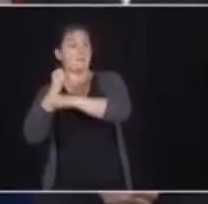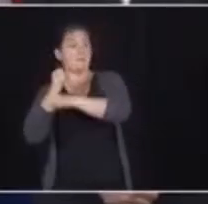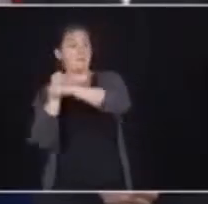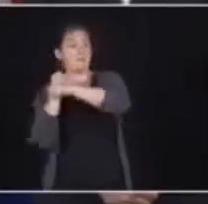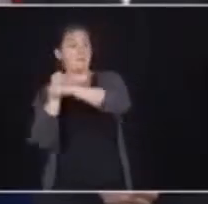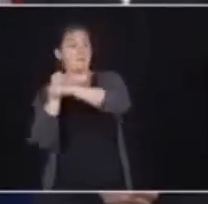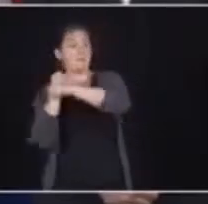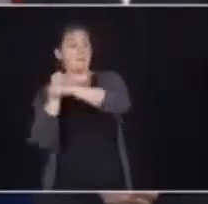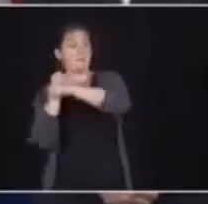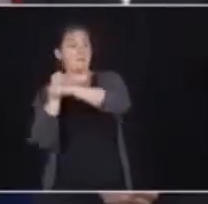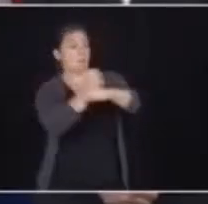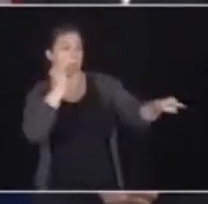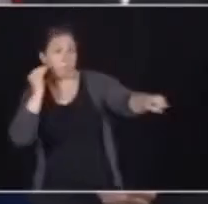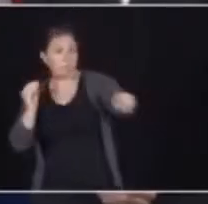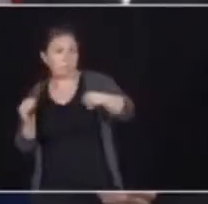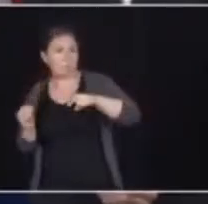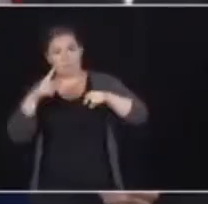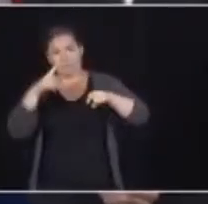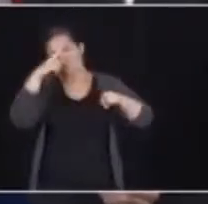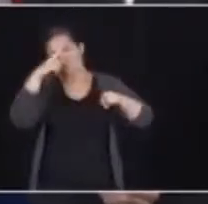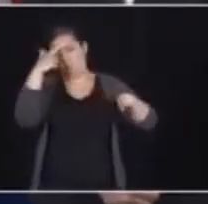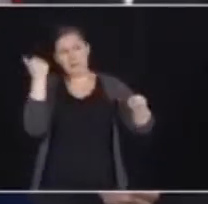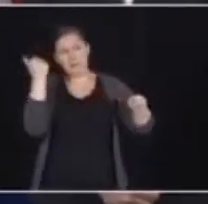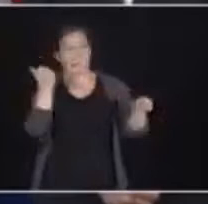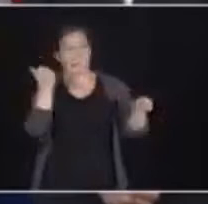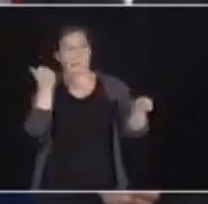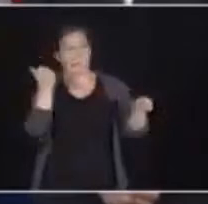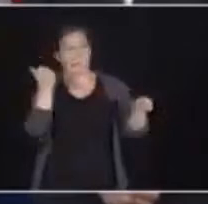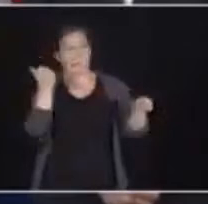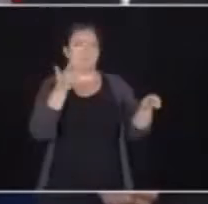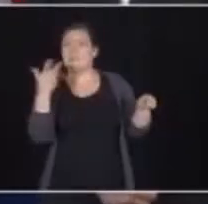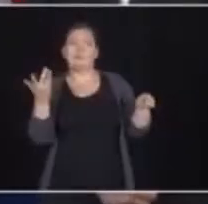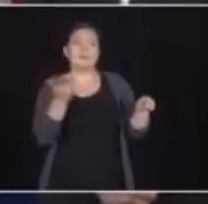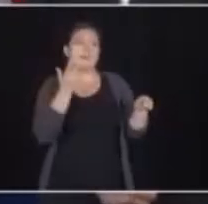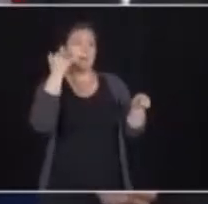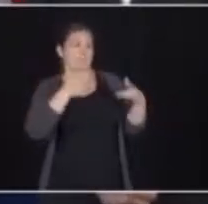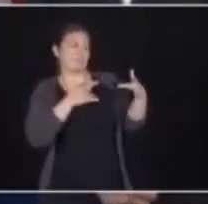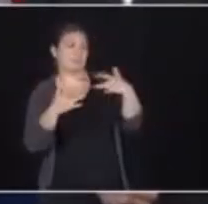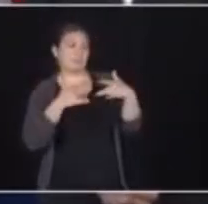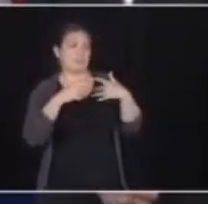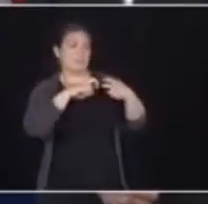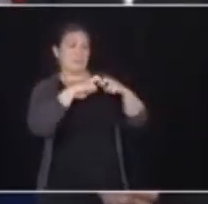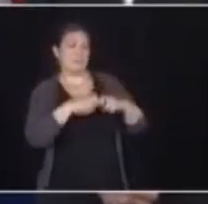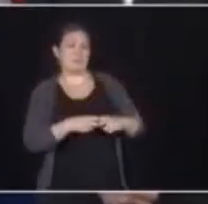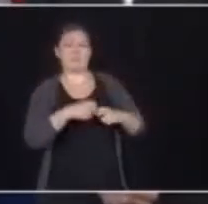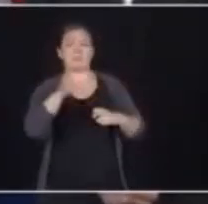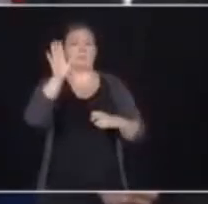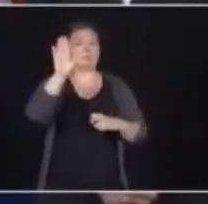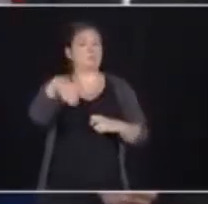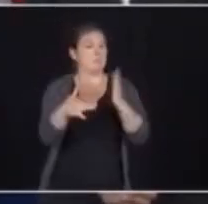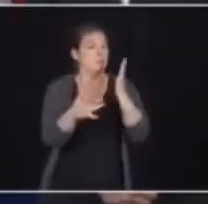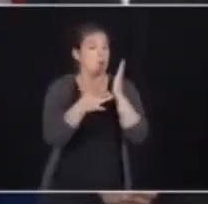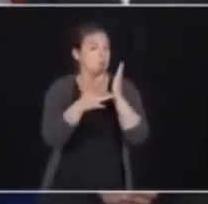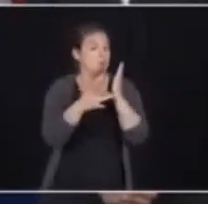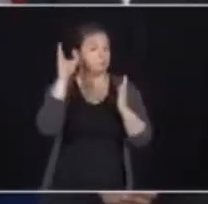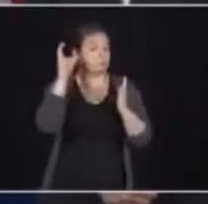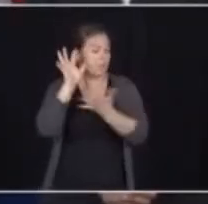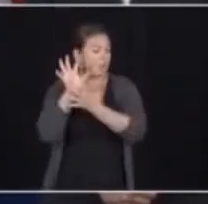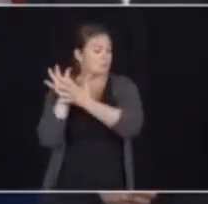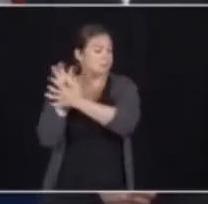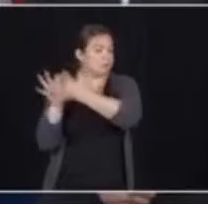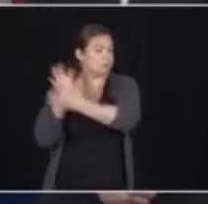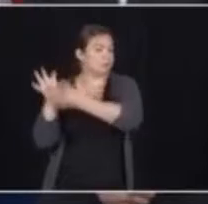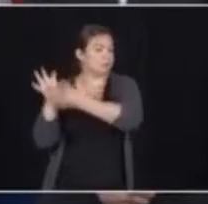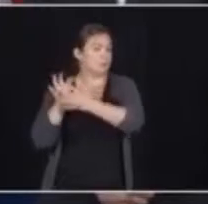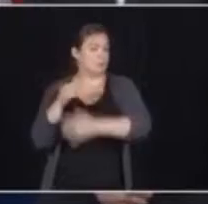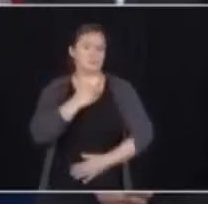nearby, because they're having trouble getting adequate insurance right now. What can you do to address that problem as well? Well, I'm sorry,